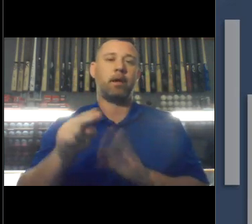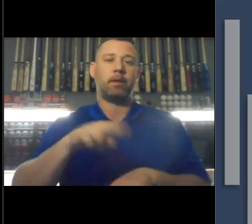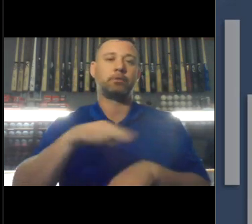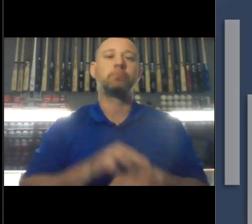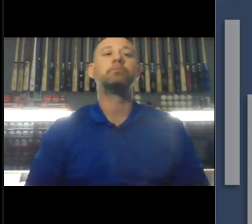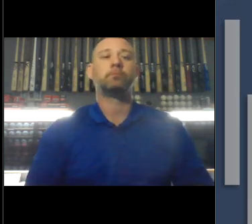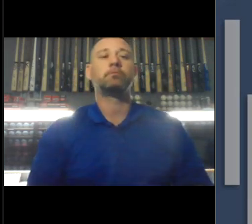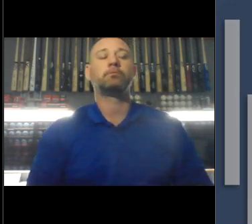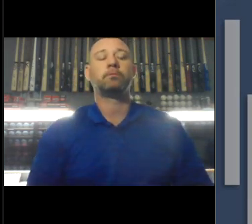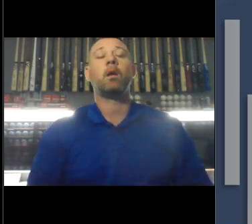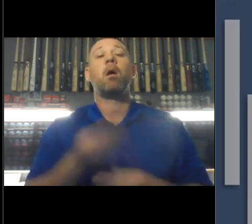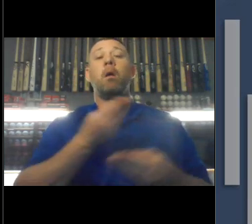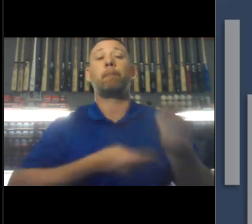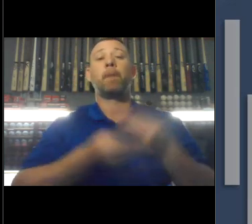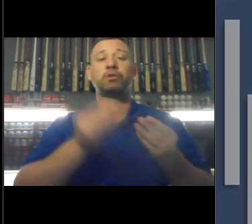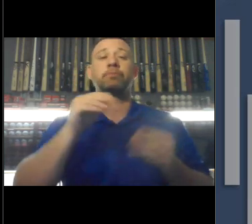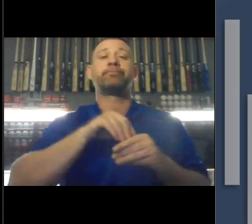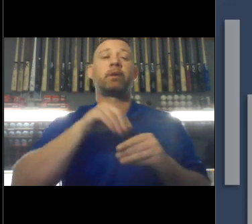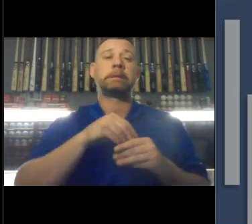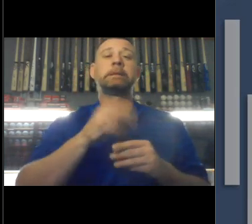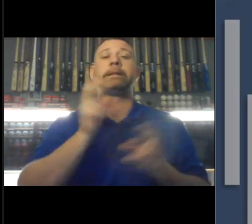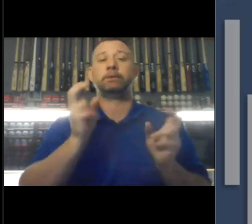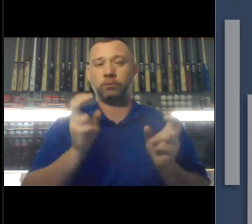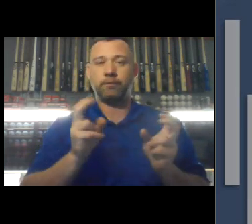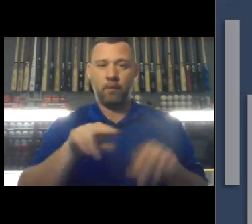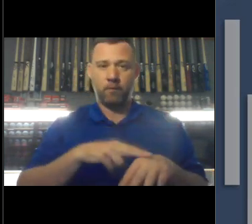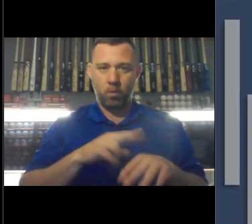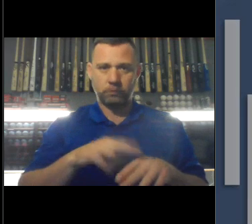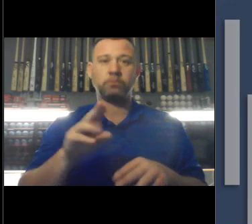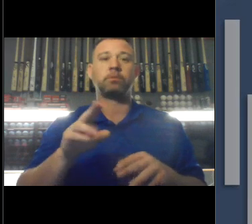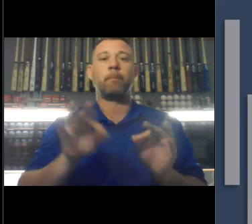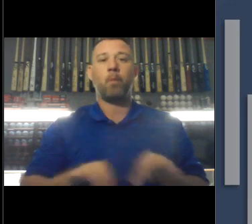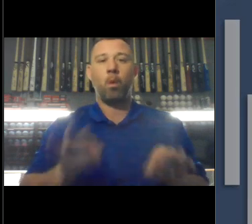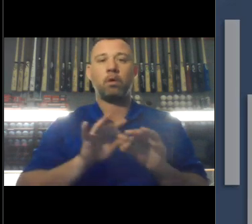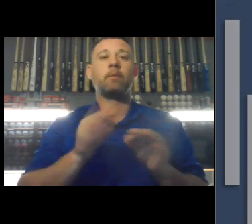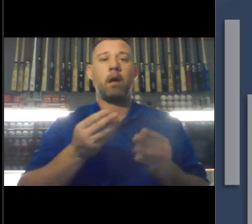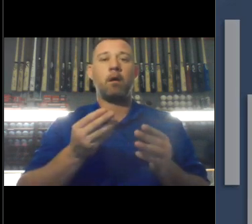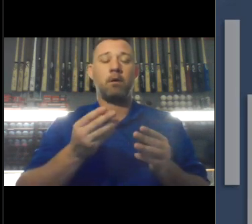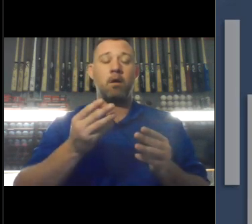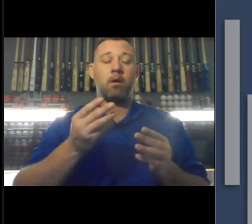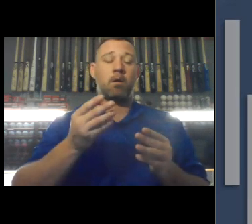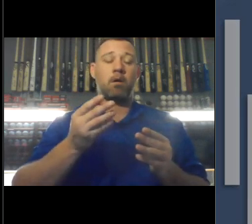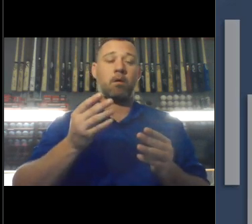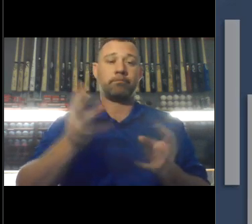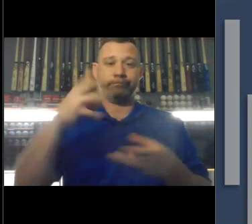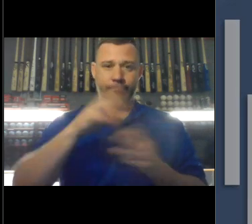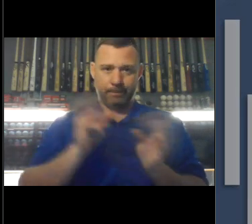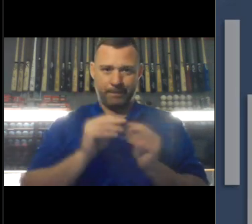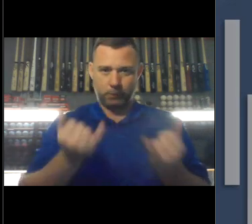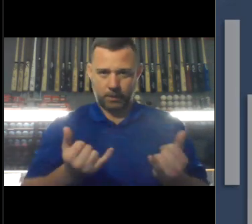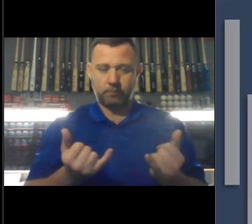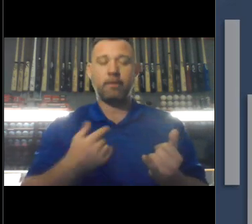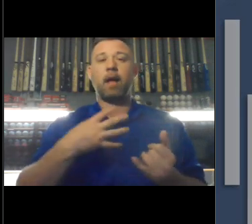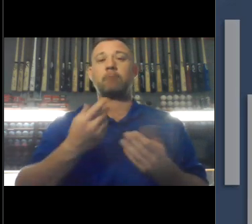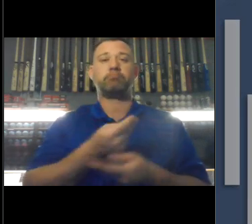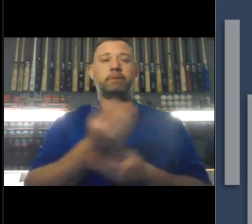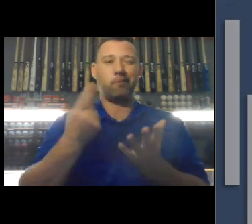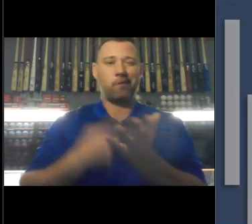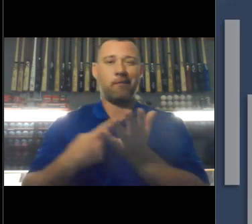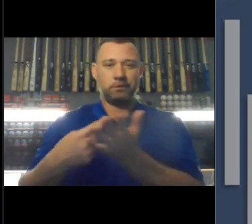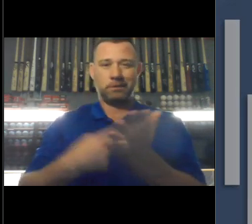Budget and funding issues are also an important part of our policy matters on our agenda today. I've had several conversations with the administration leading up to the